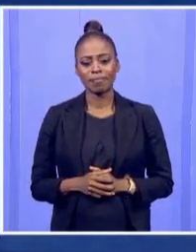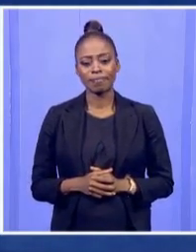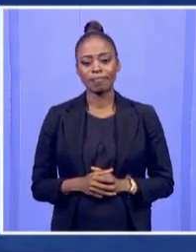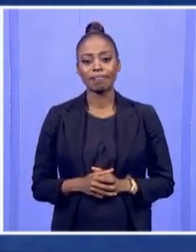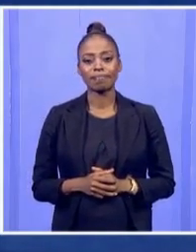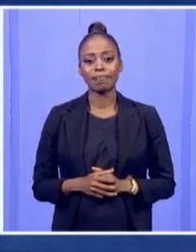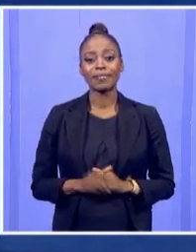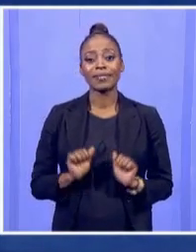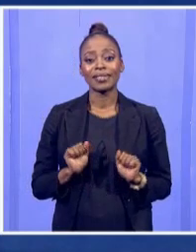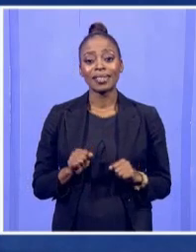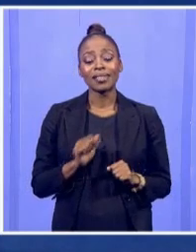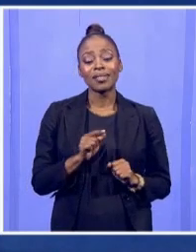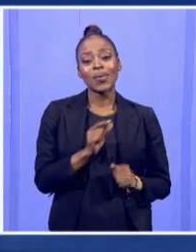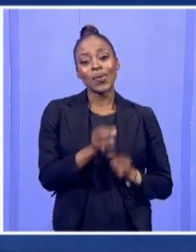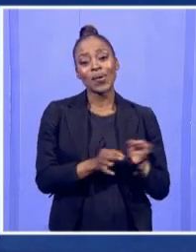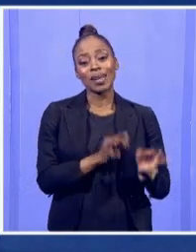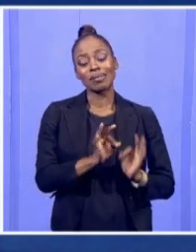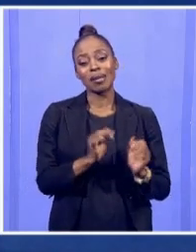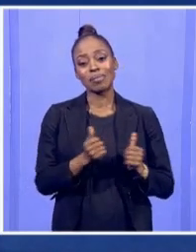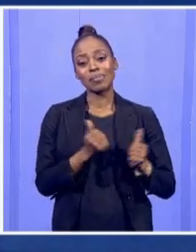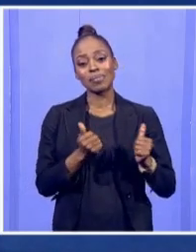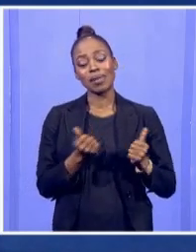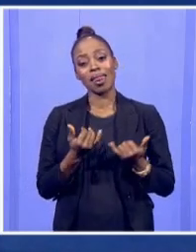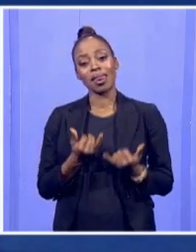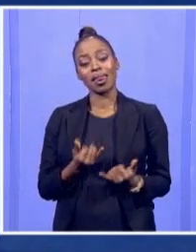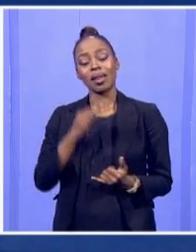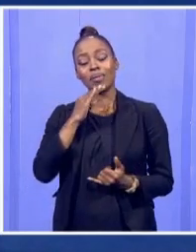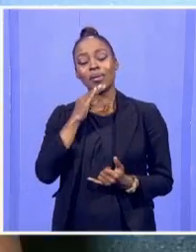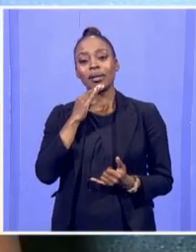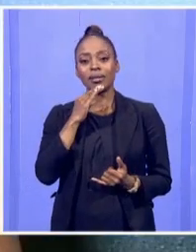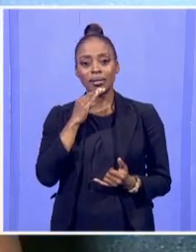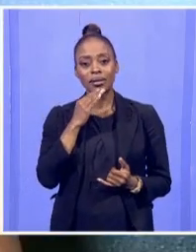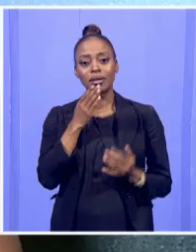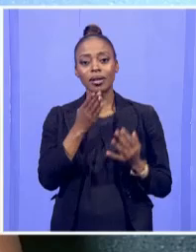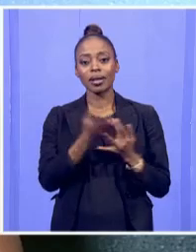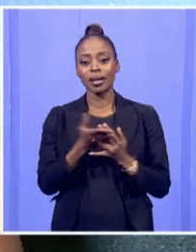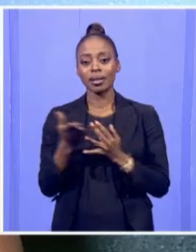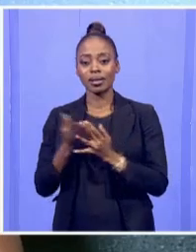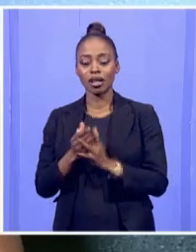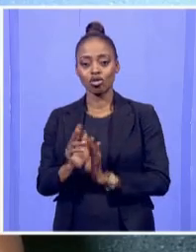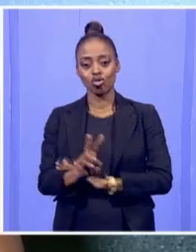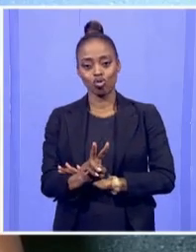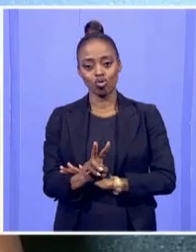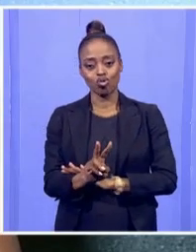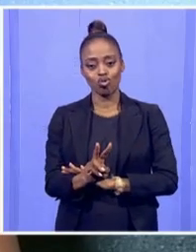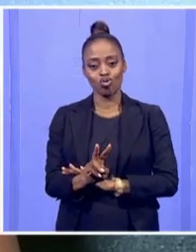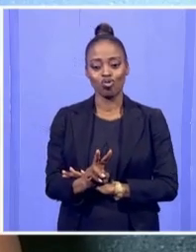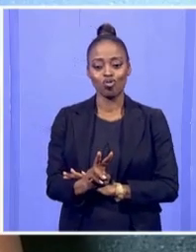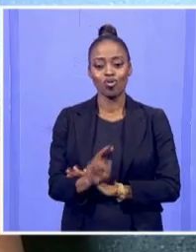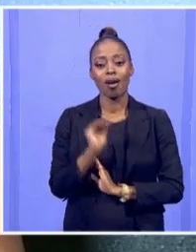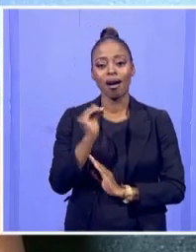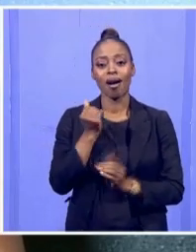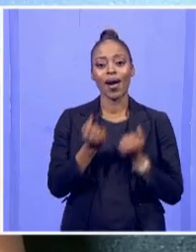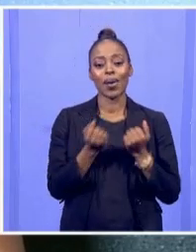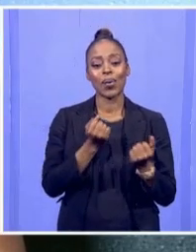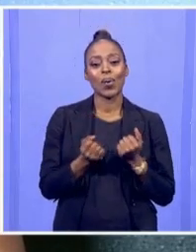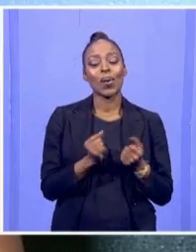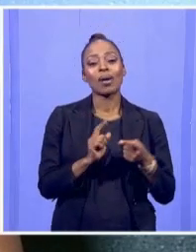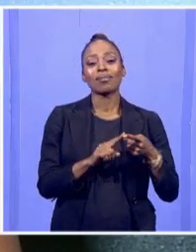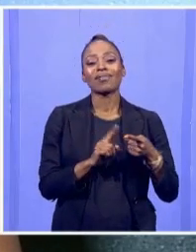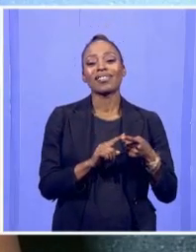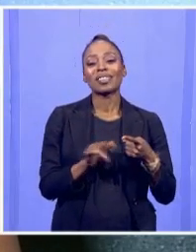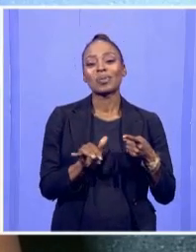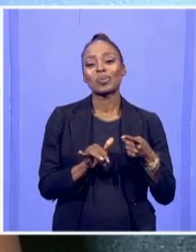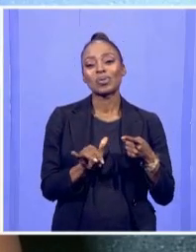Yes, Naledi, as you were explaining, there are actually two cases that went to the High Court in Pretoria. The first